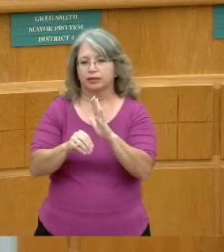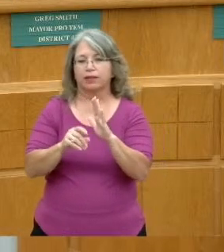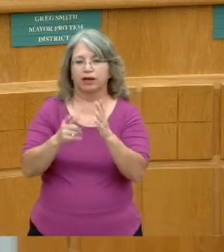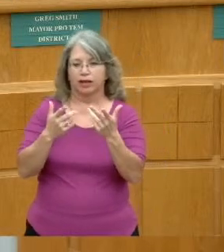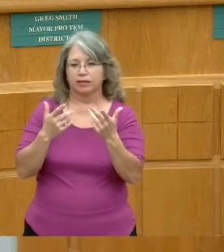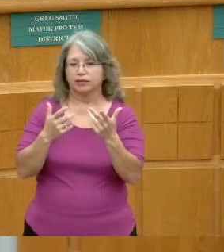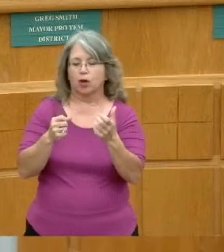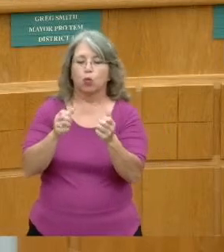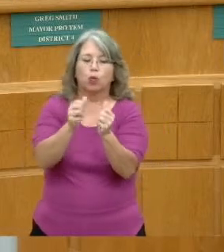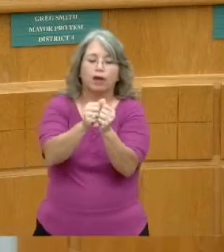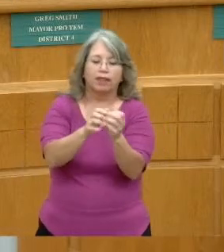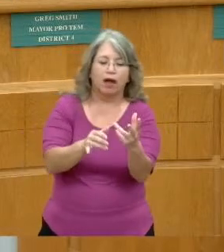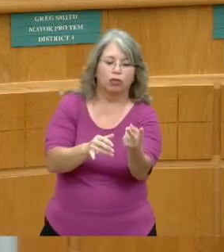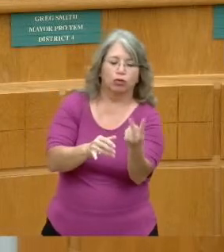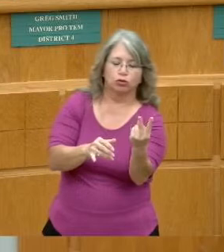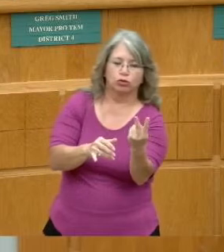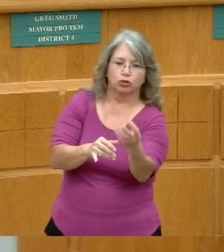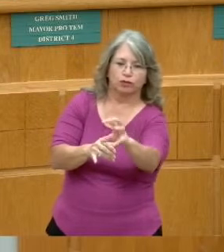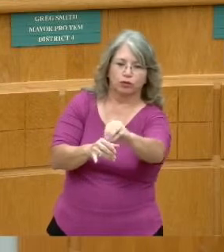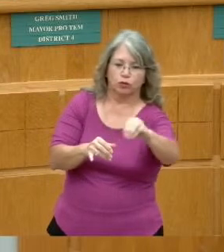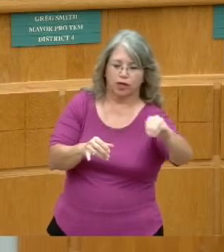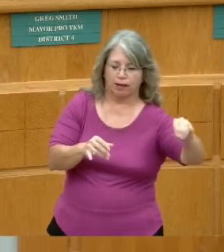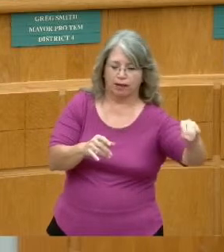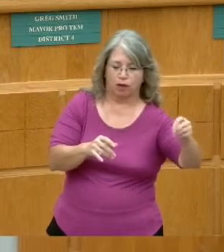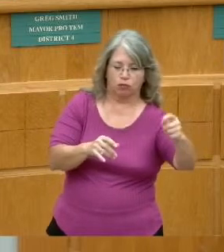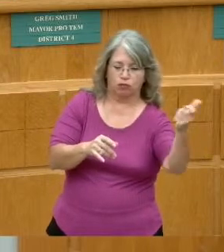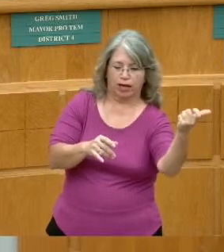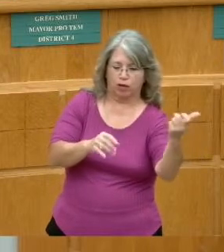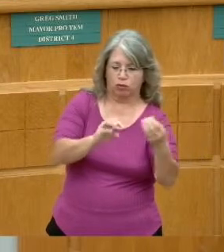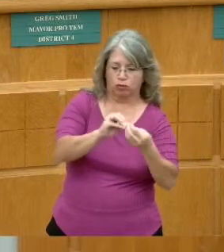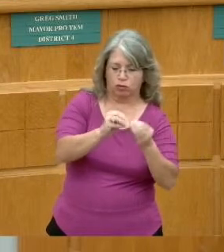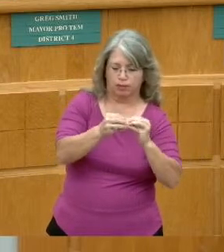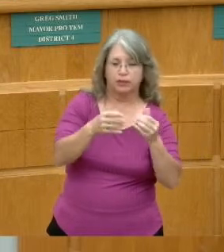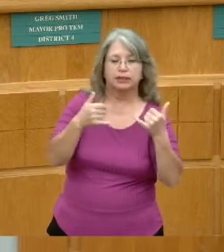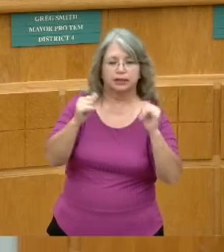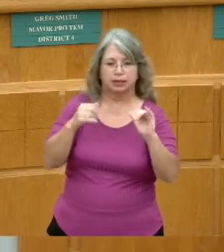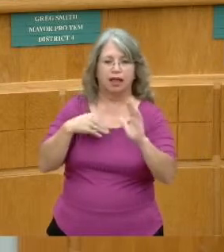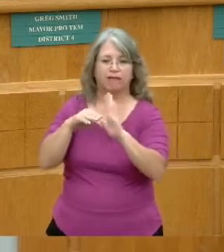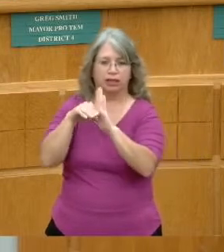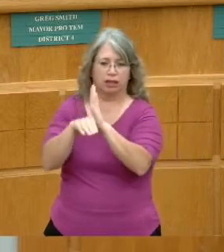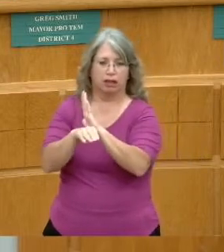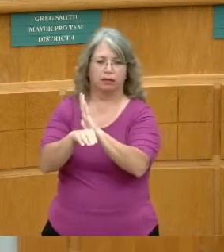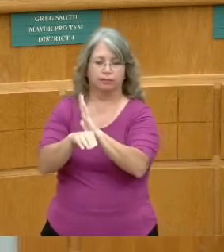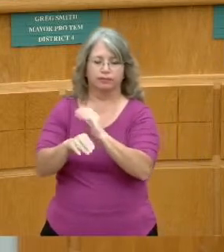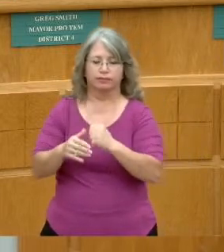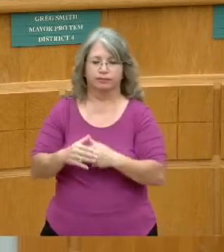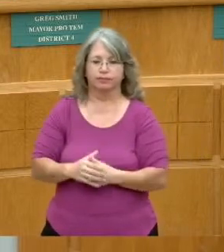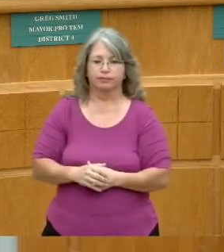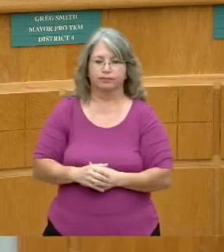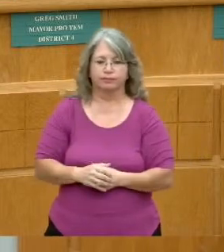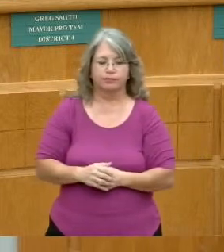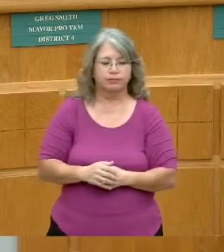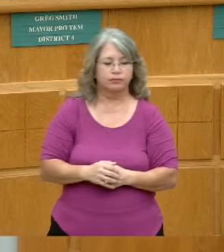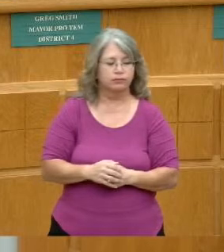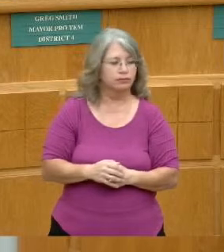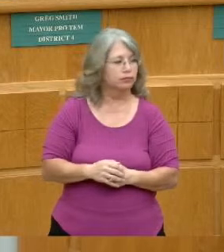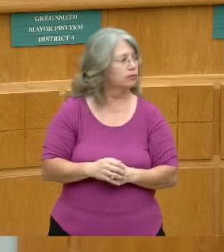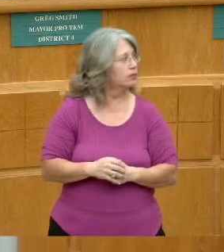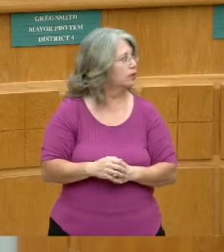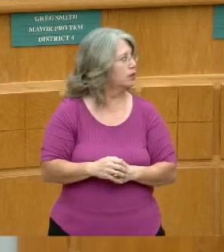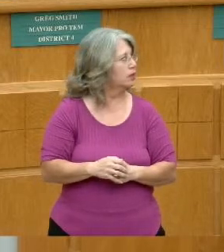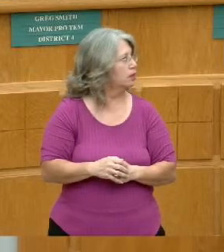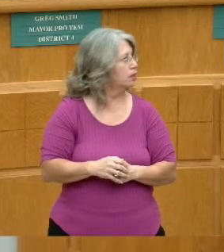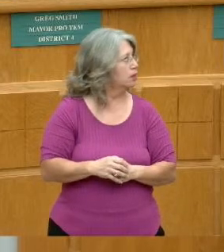a decline. COVID-19 is not presently expanding in South Texas. That's our projection right now. That's our